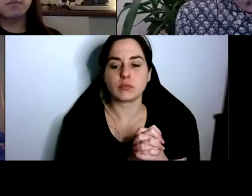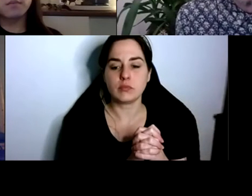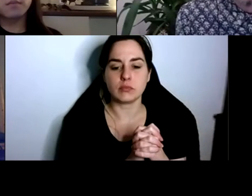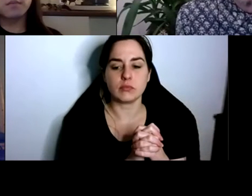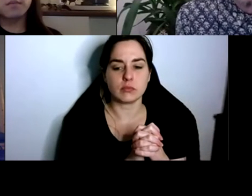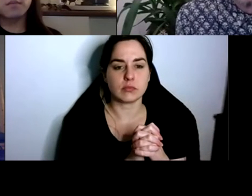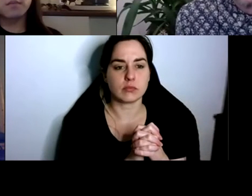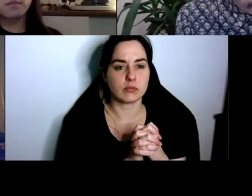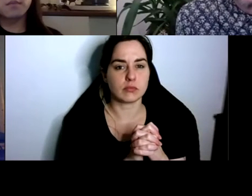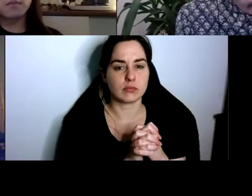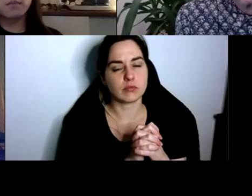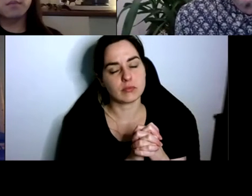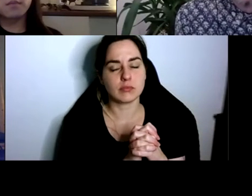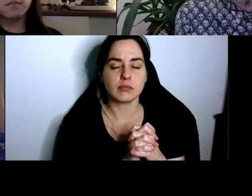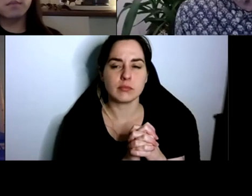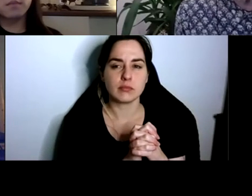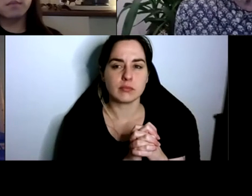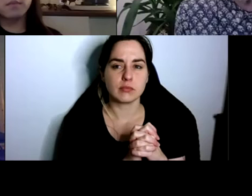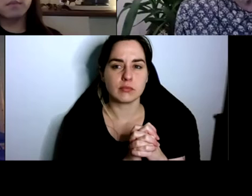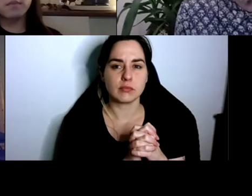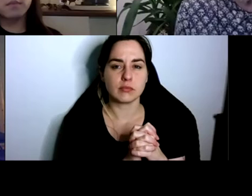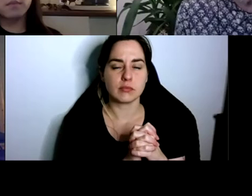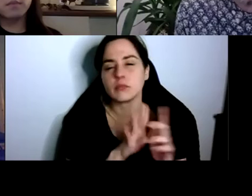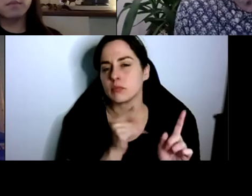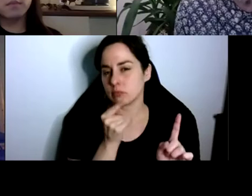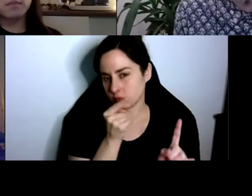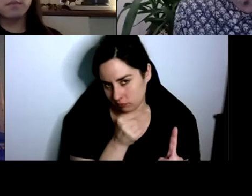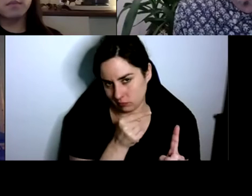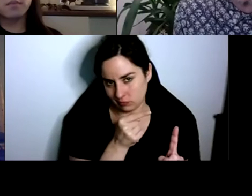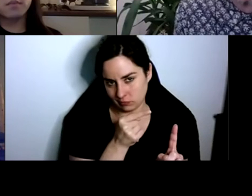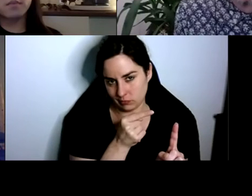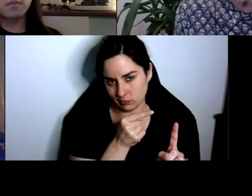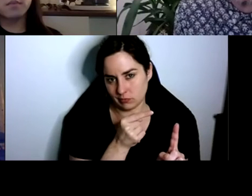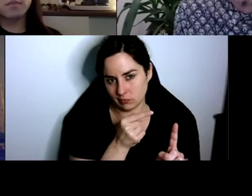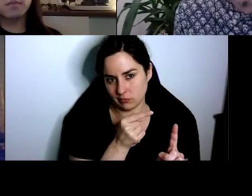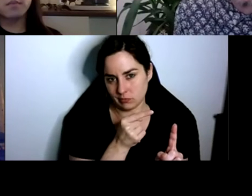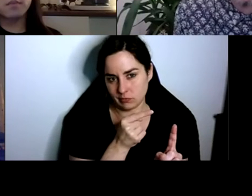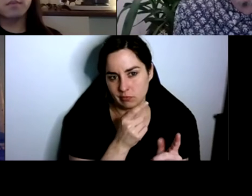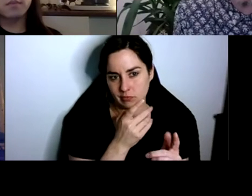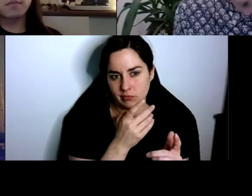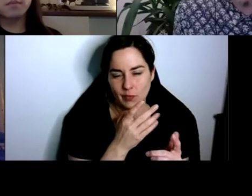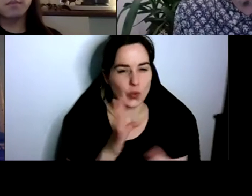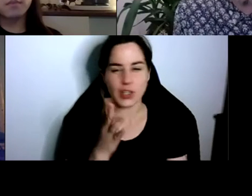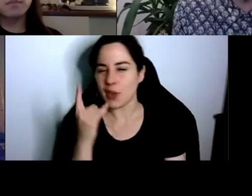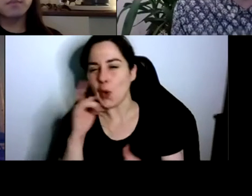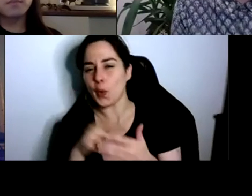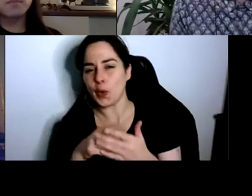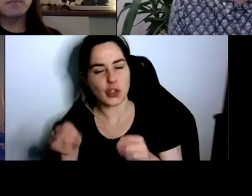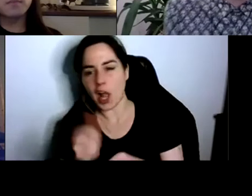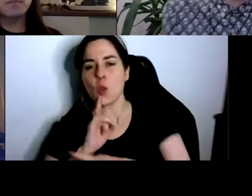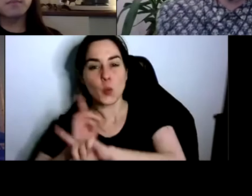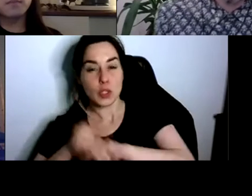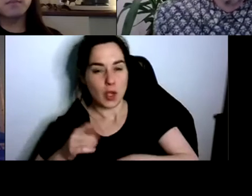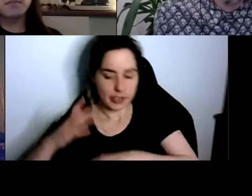well, it's a point that's kind of, come up over the various answers and questions